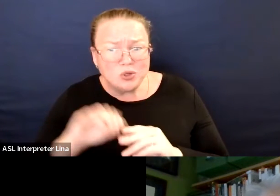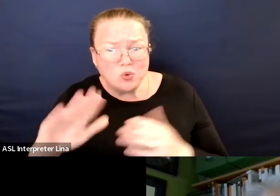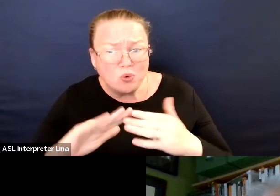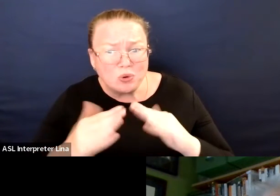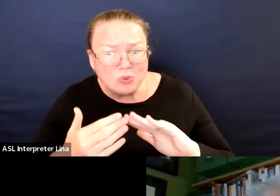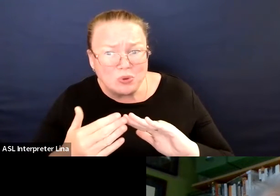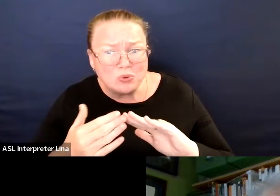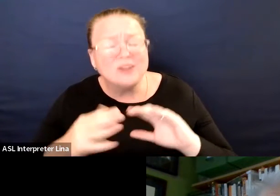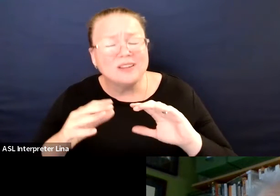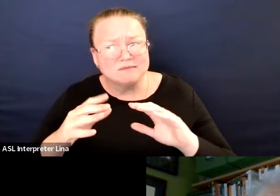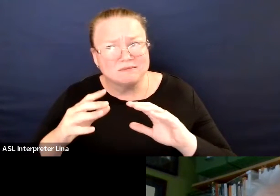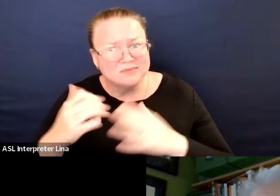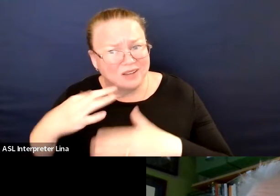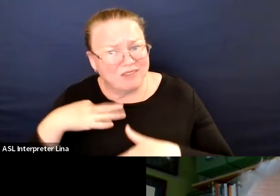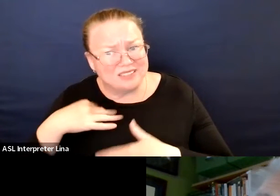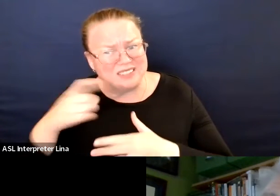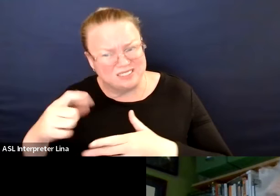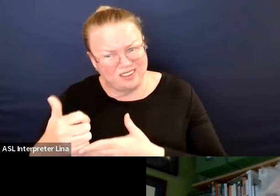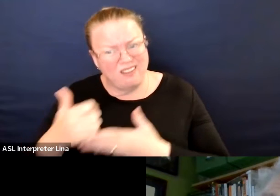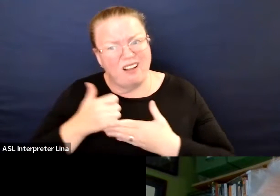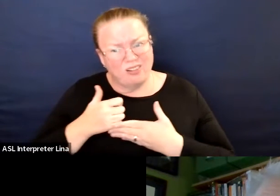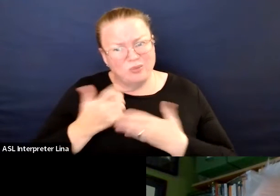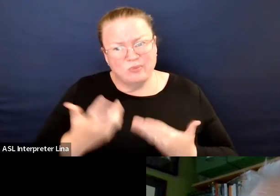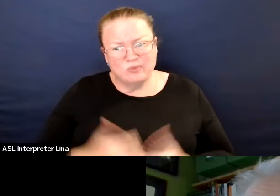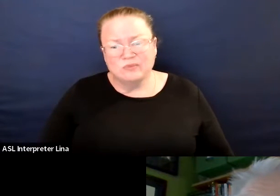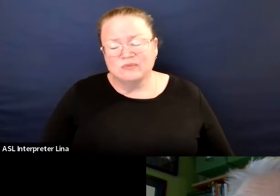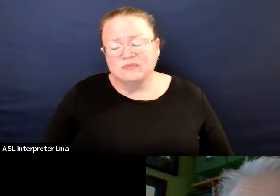could really use some volunteers for?